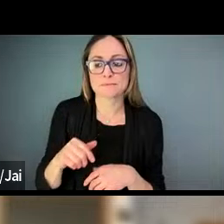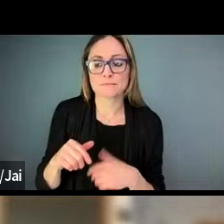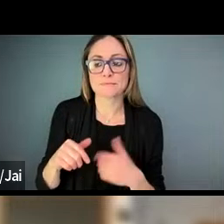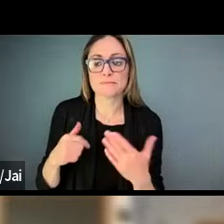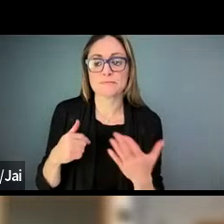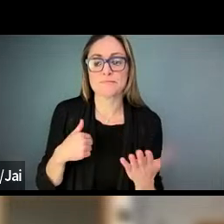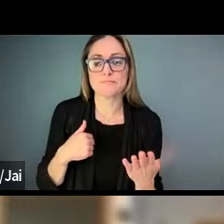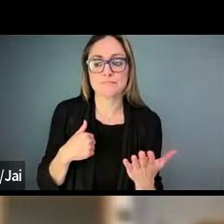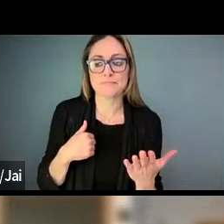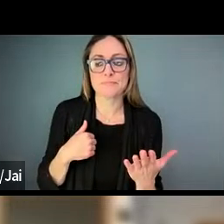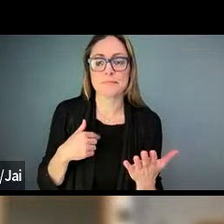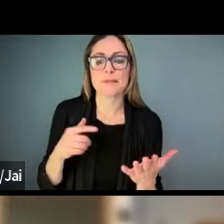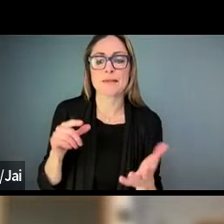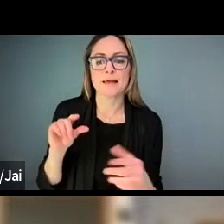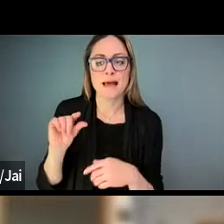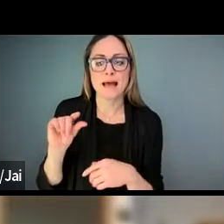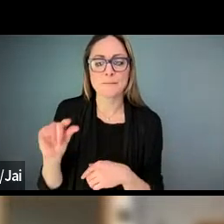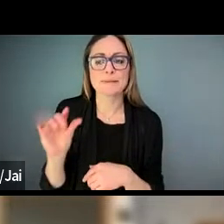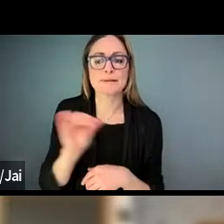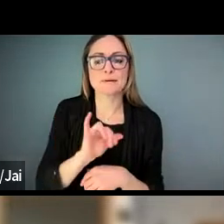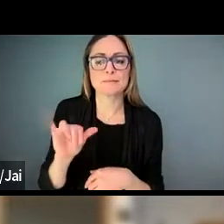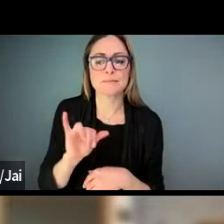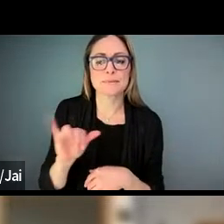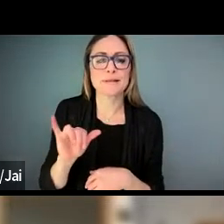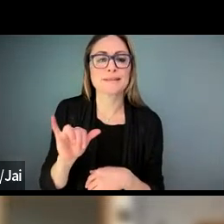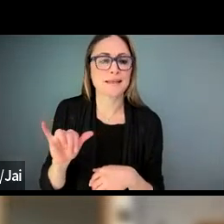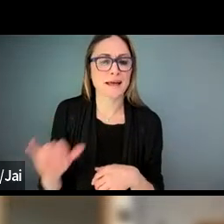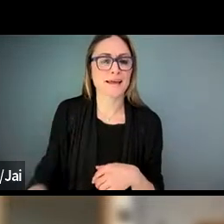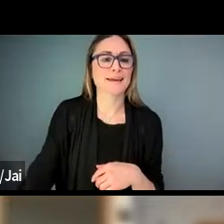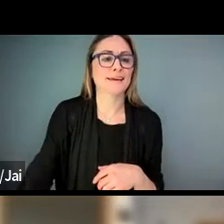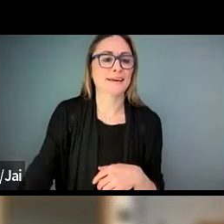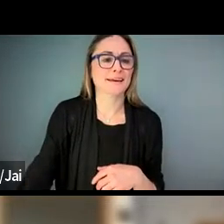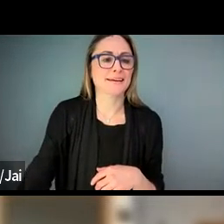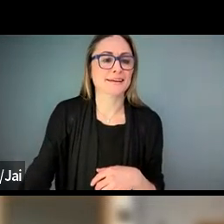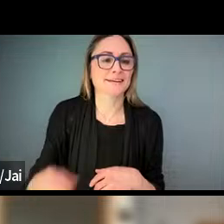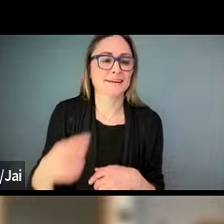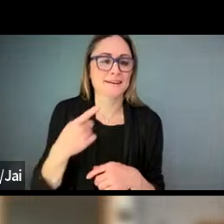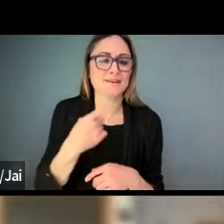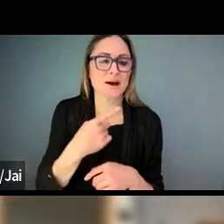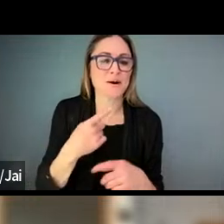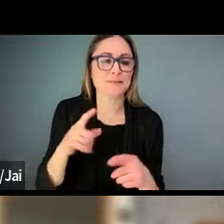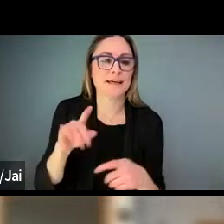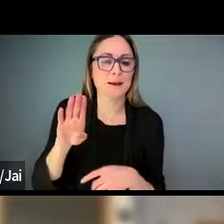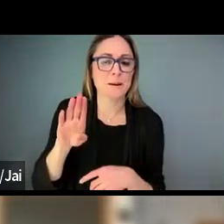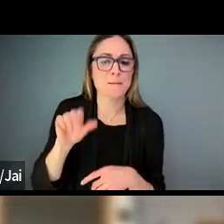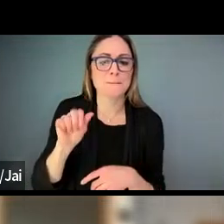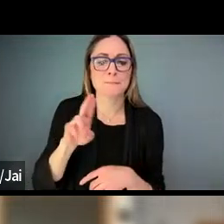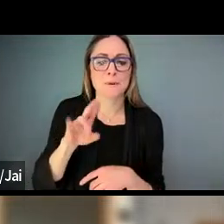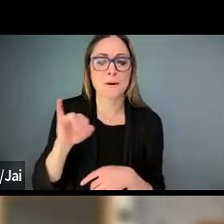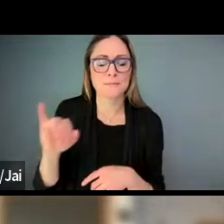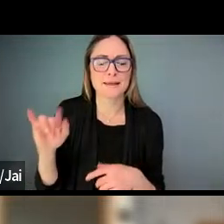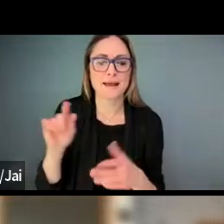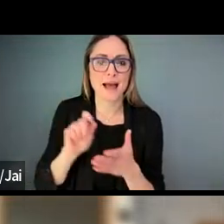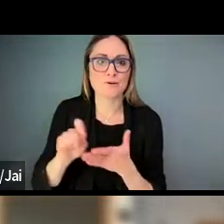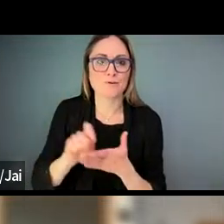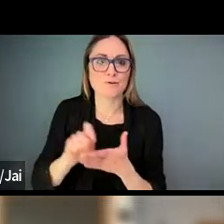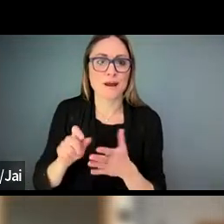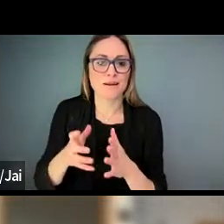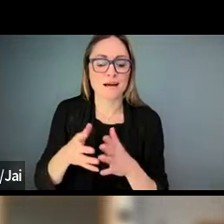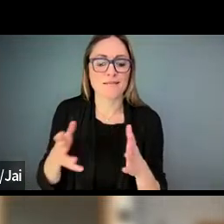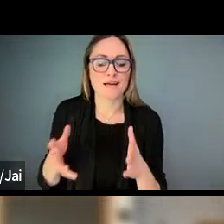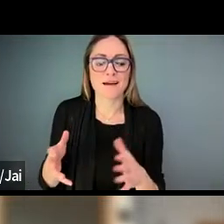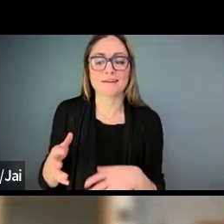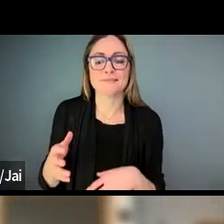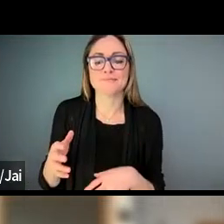I am a little bit like Barbie in that I write a lot of things down. I'm looking around the desk and seeing how much stuff that I write. But one of the things